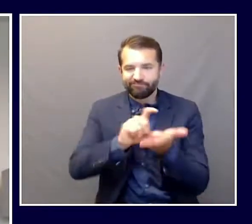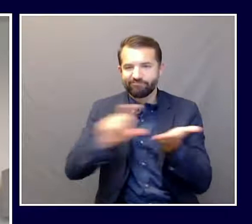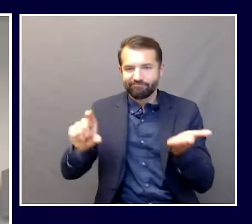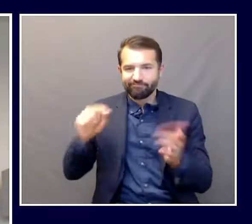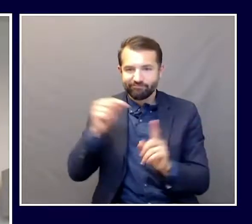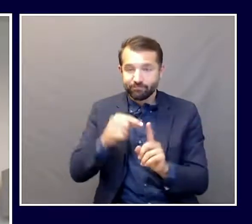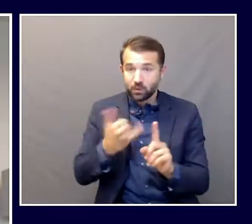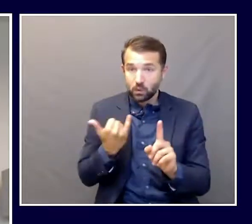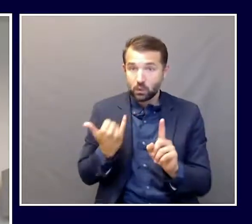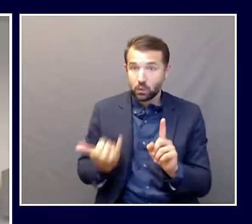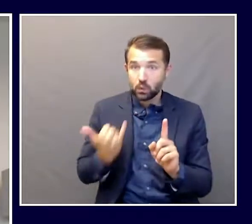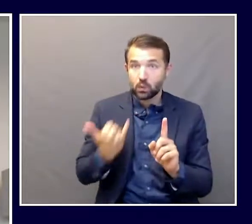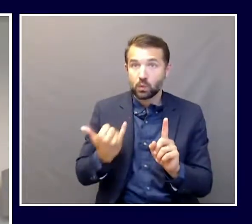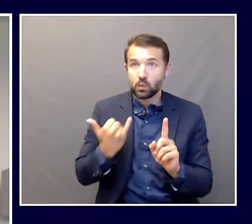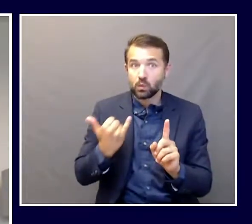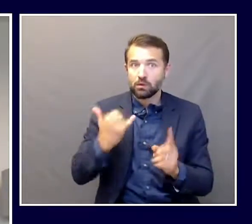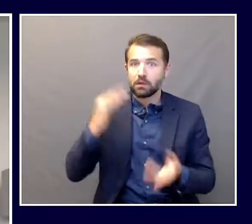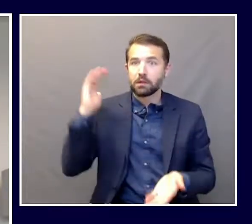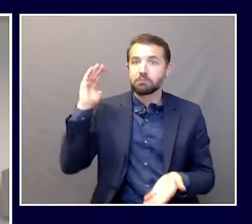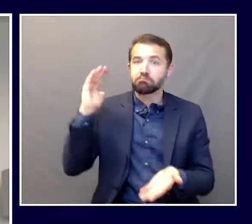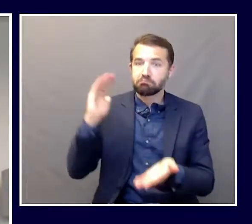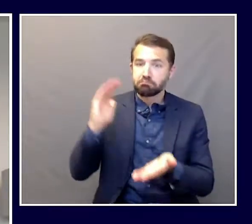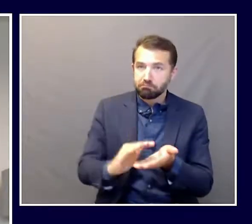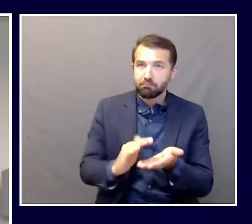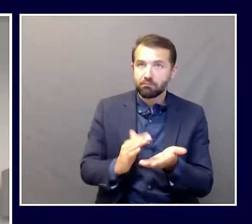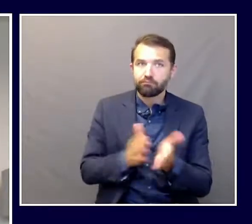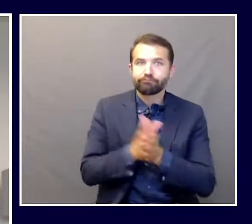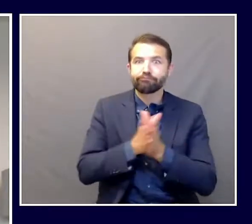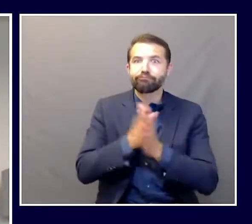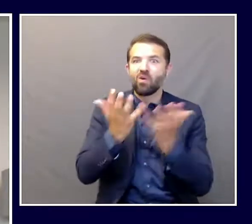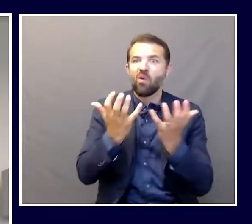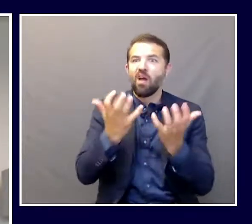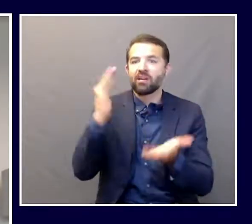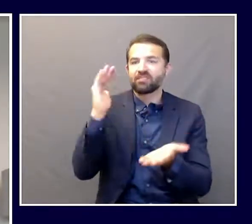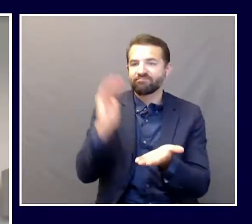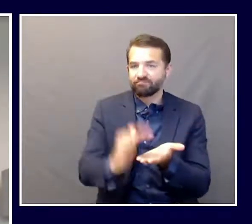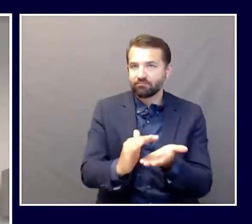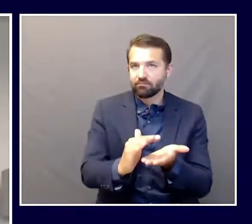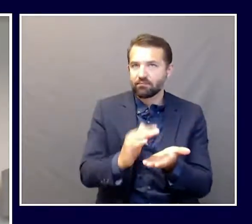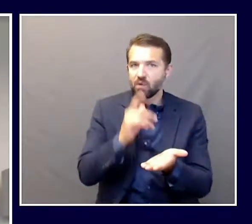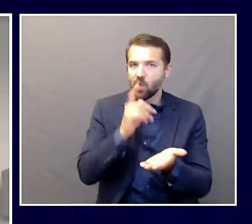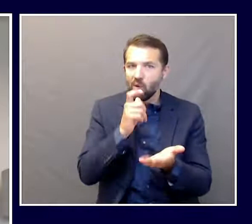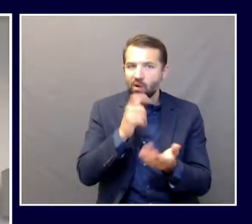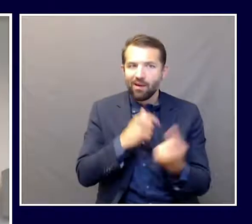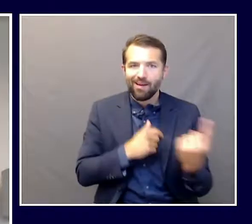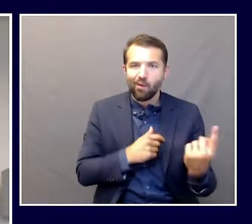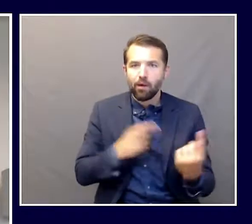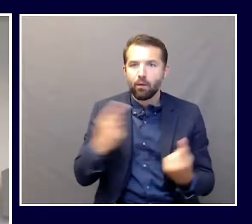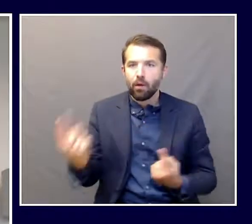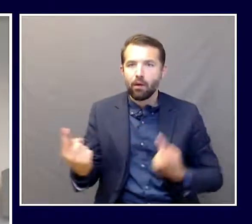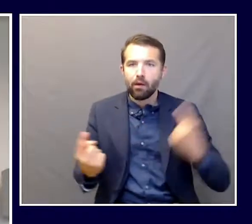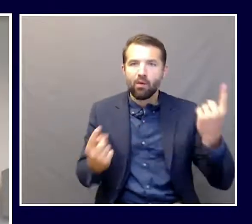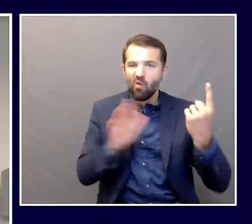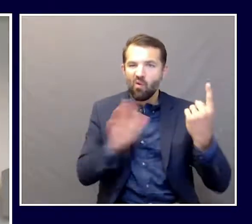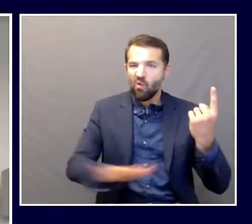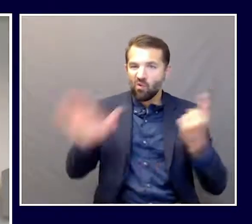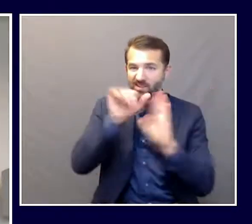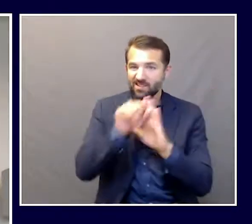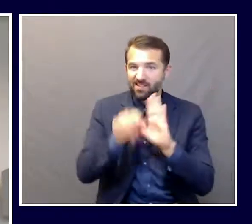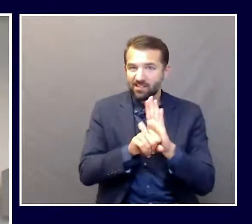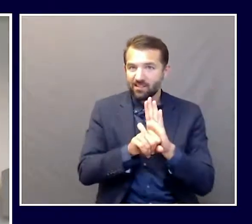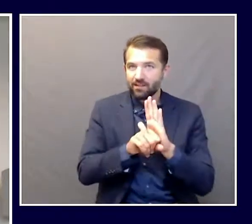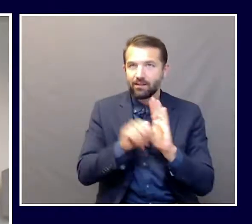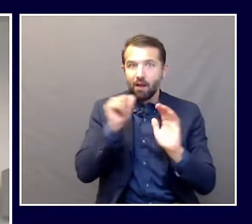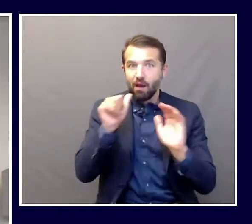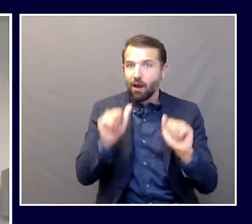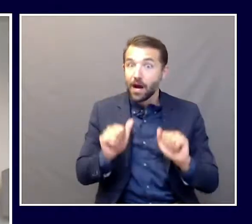to get vaccinated, and that these people might be scattered all across the state whenever they are wanting to come and get vaccinated, that